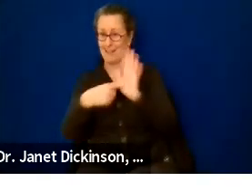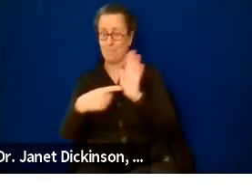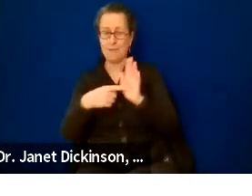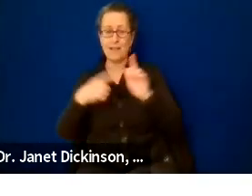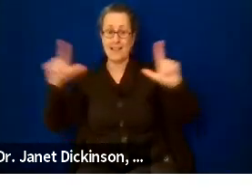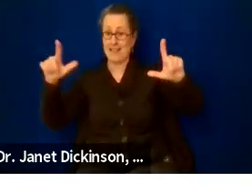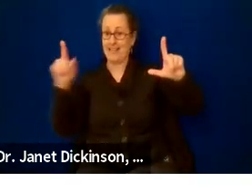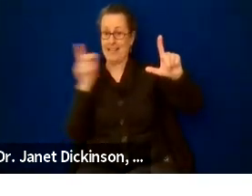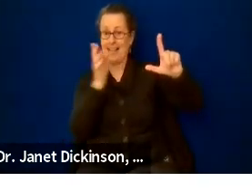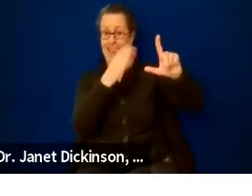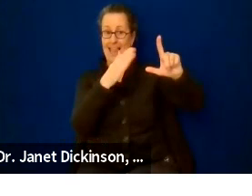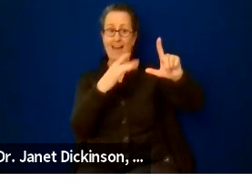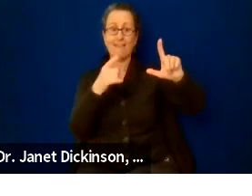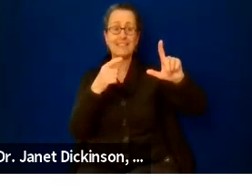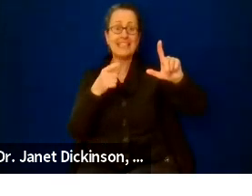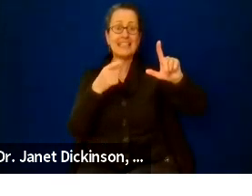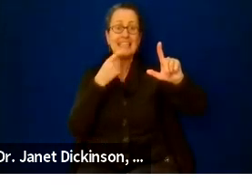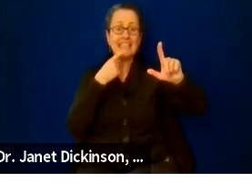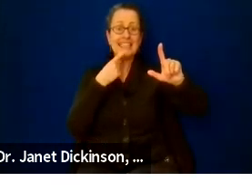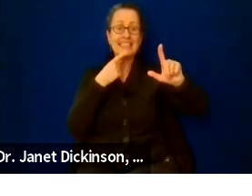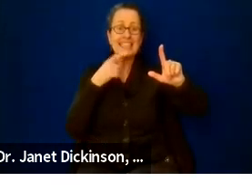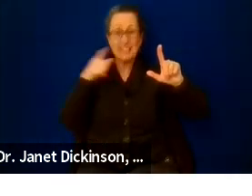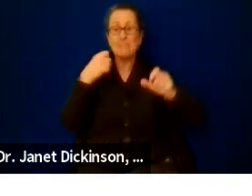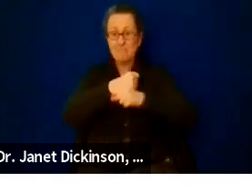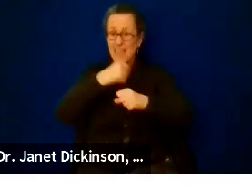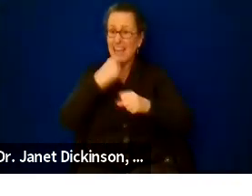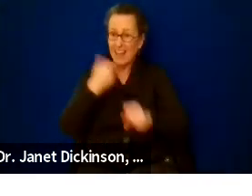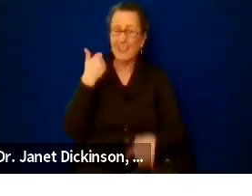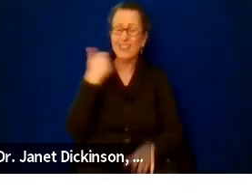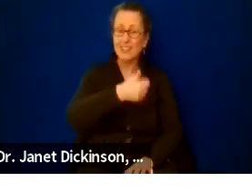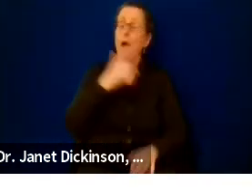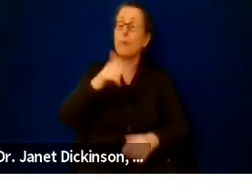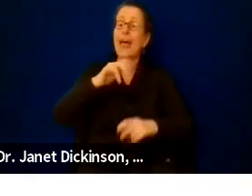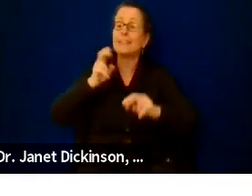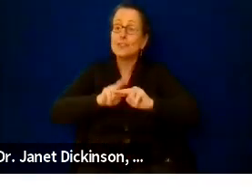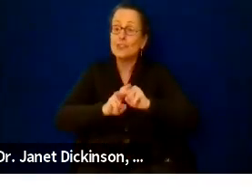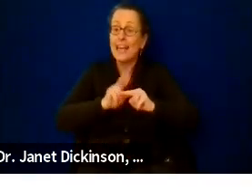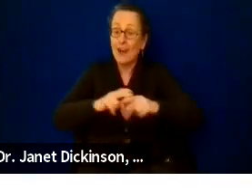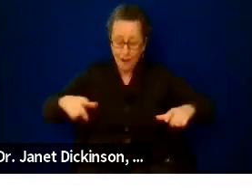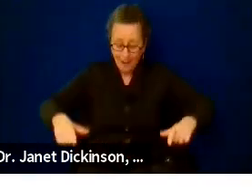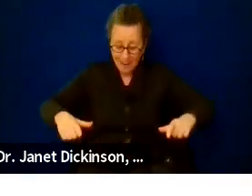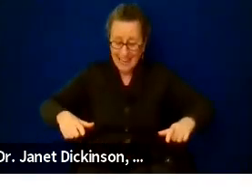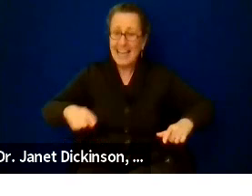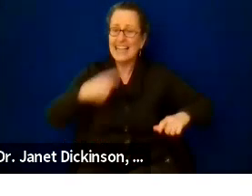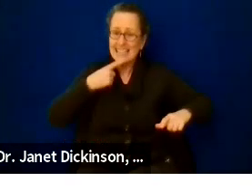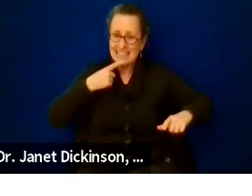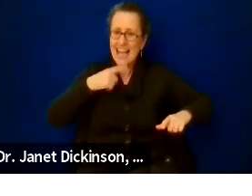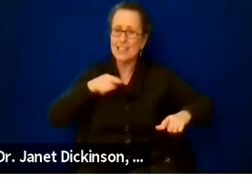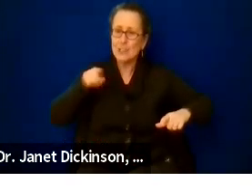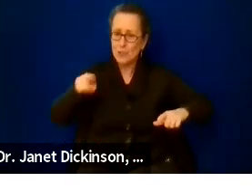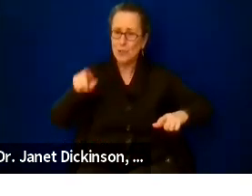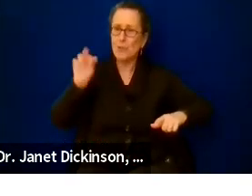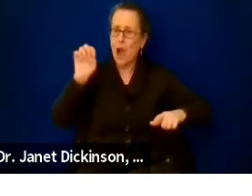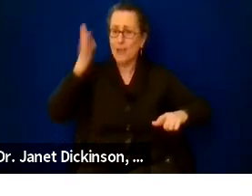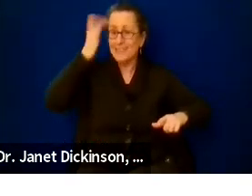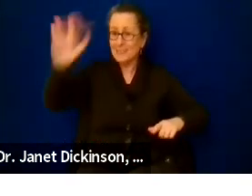one teacher has actually stenciled a stool that a child will be sitting on to remind our students that they are smart,